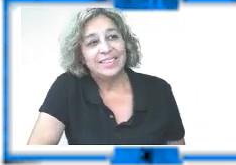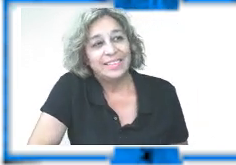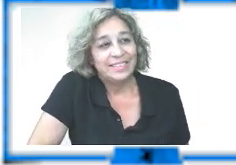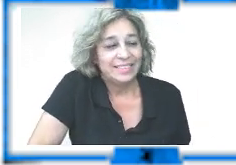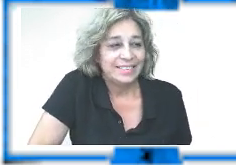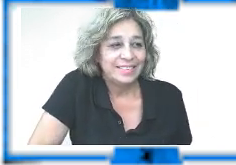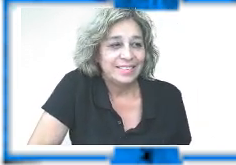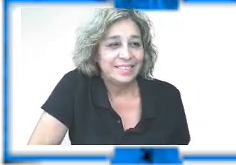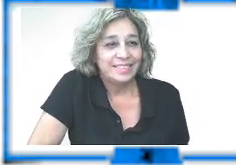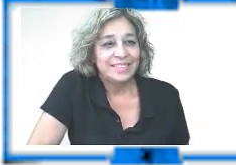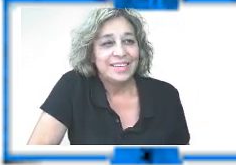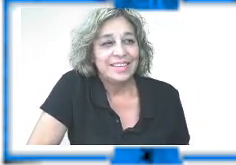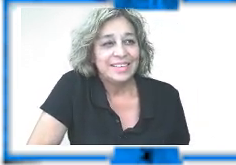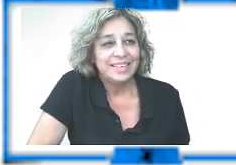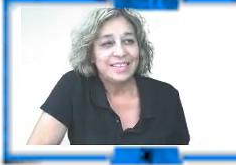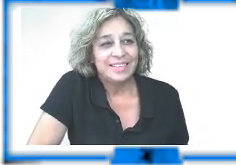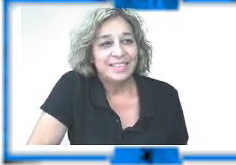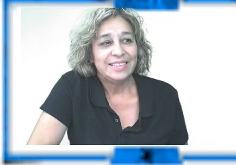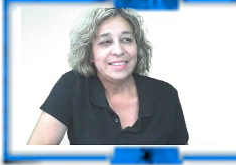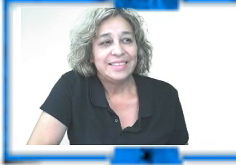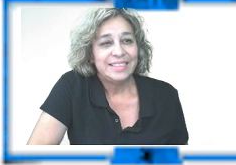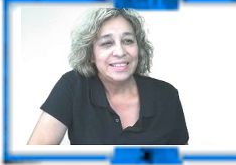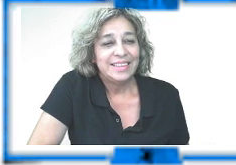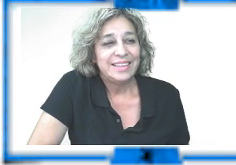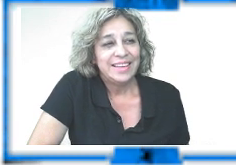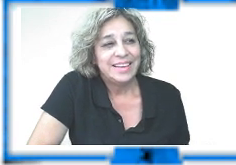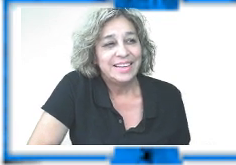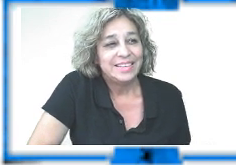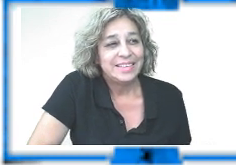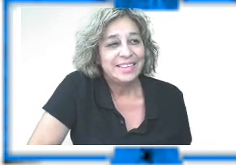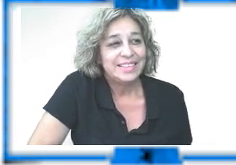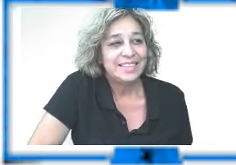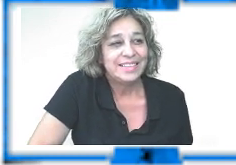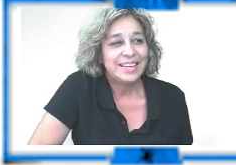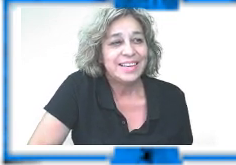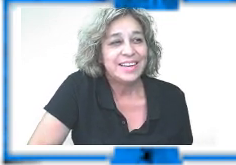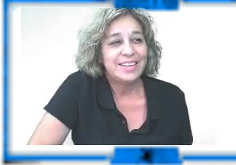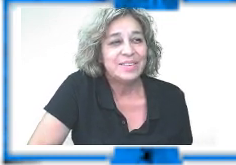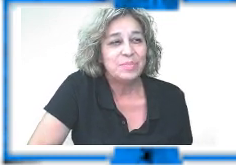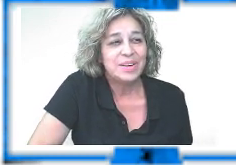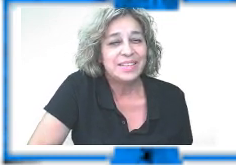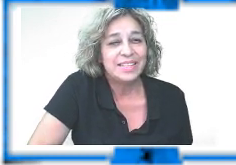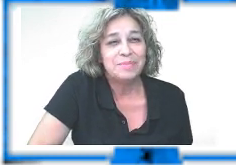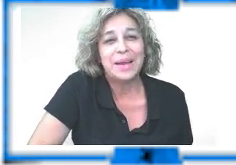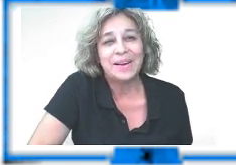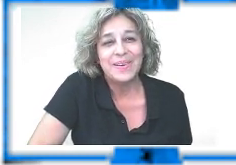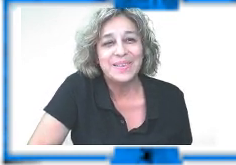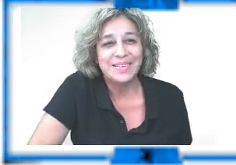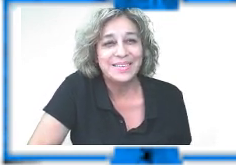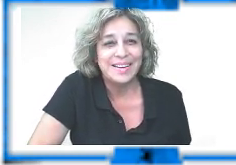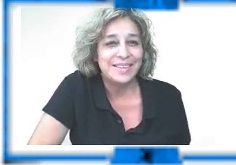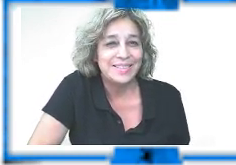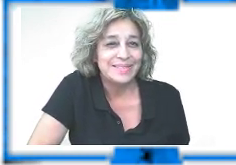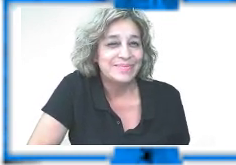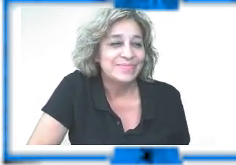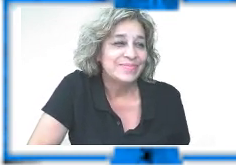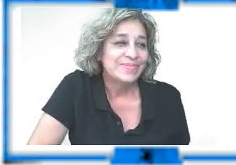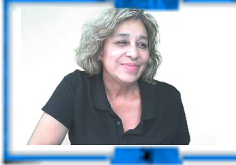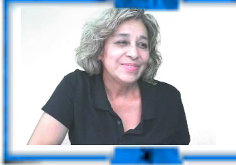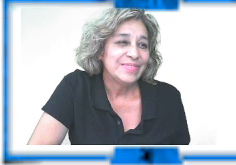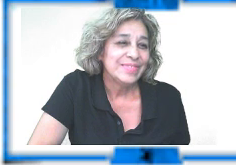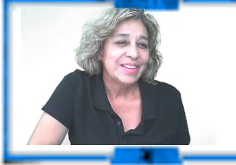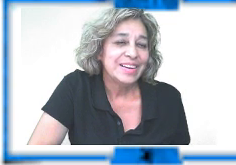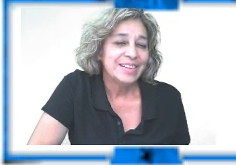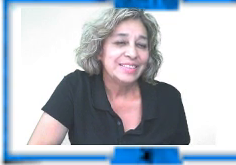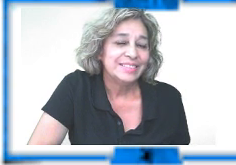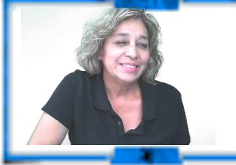siempre, muy sensatos. Qué hermoso ver los pajaritos. Yes, he says he can hear the birds in the background. It's nice. Bendiciones allí donde